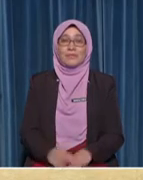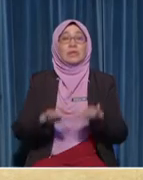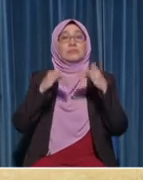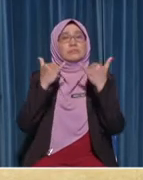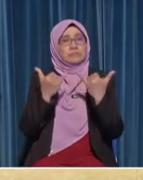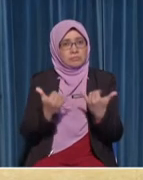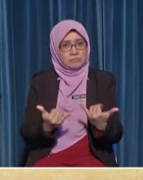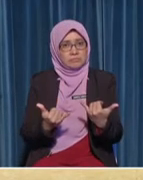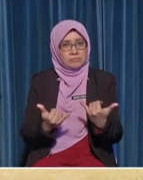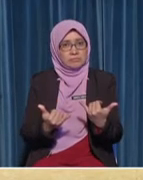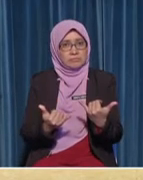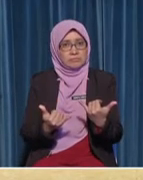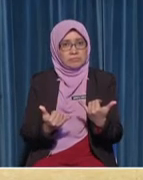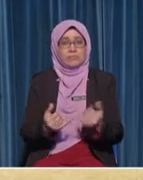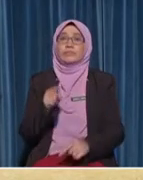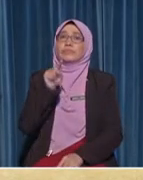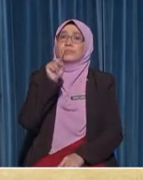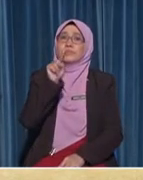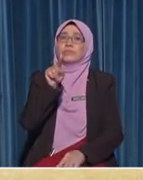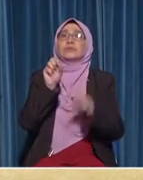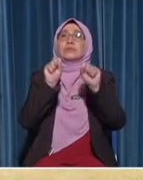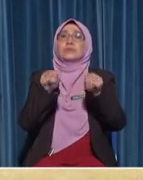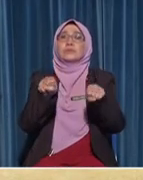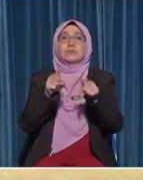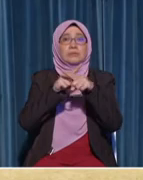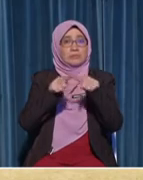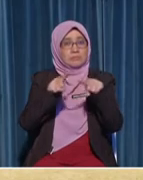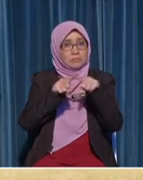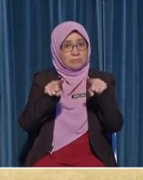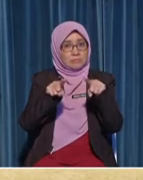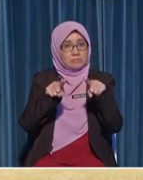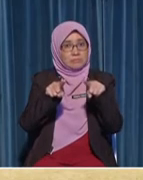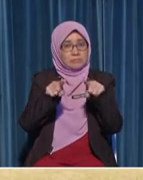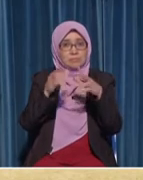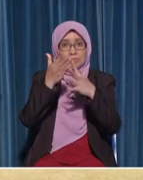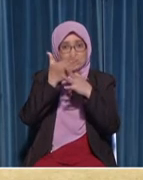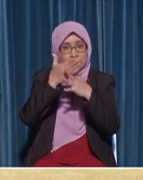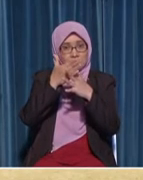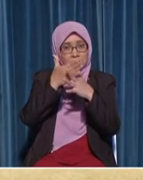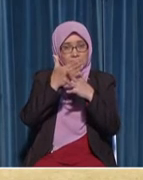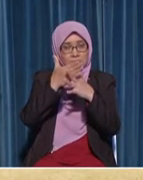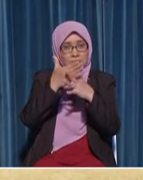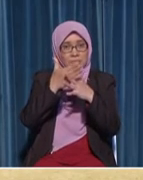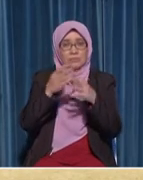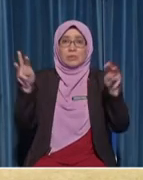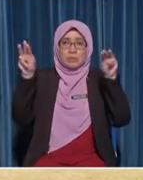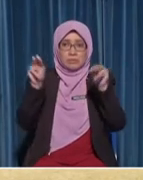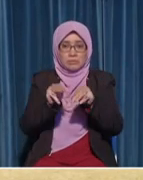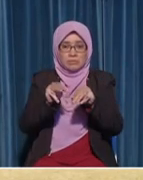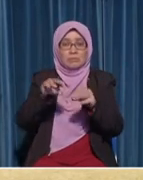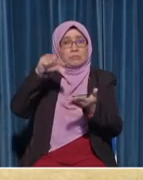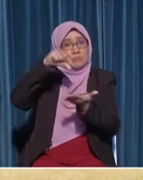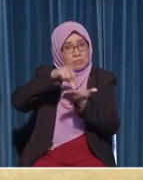Now, you can differentiate between the mass of the chicken and